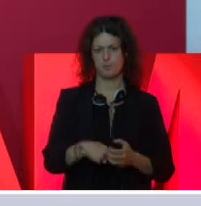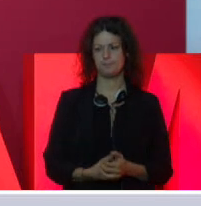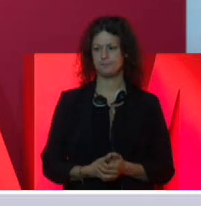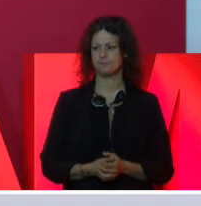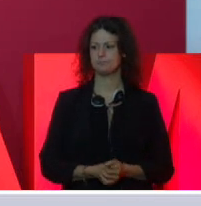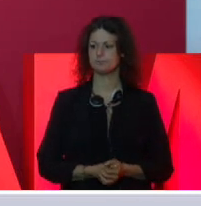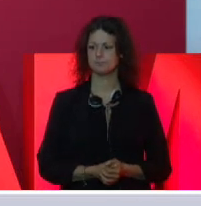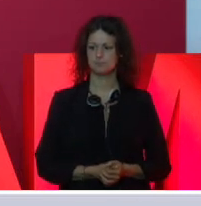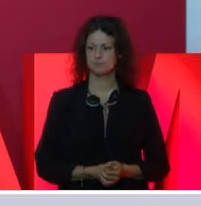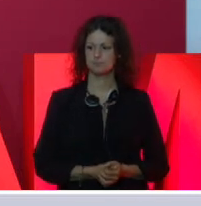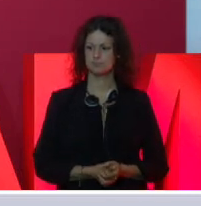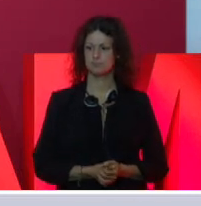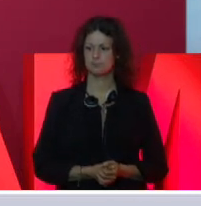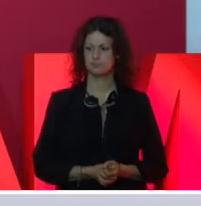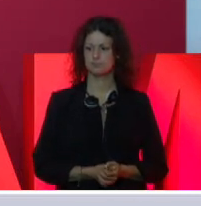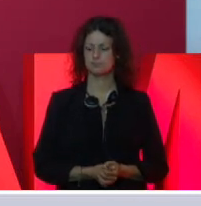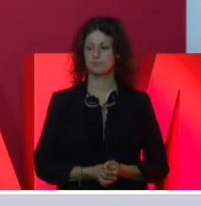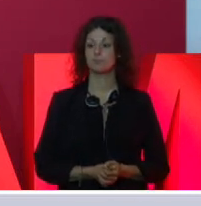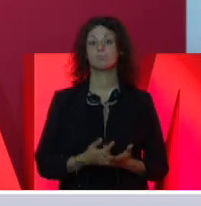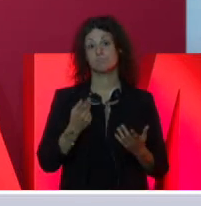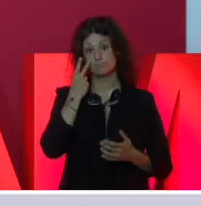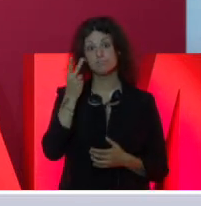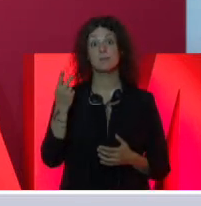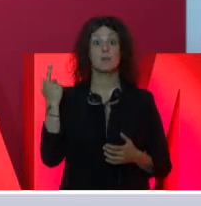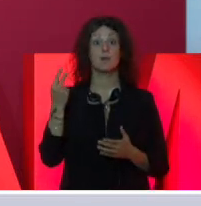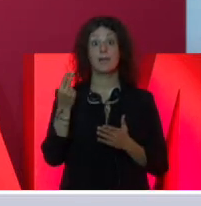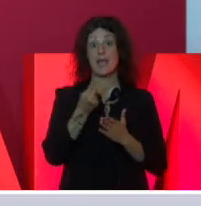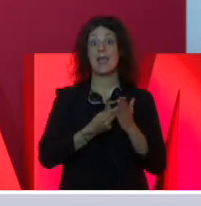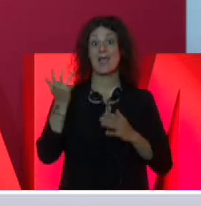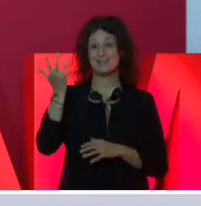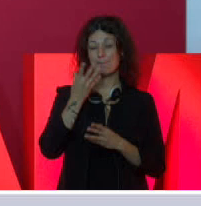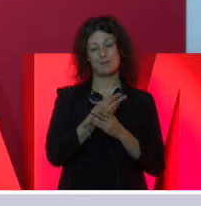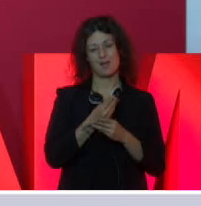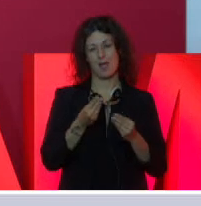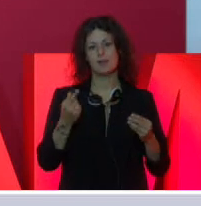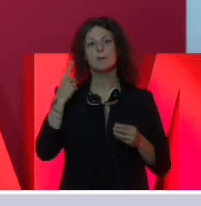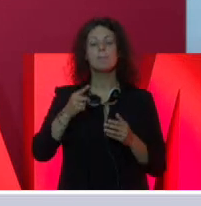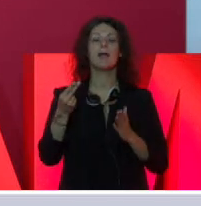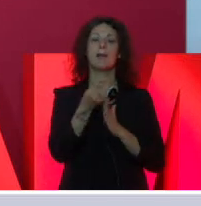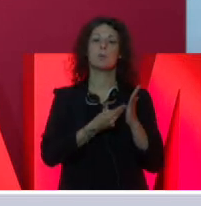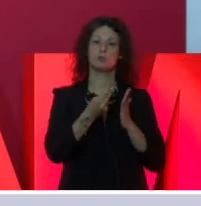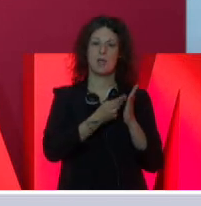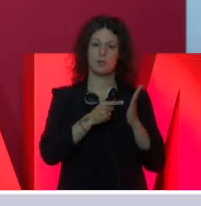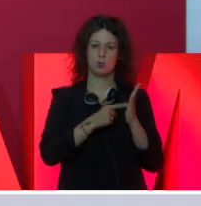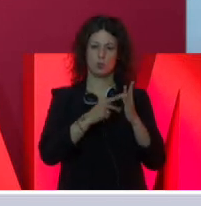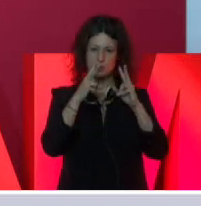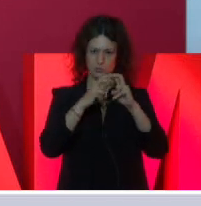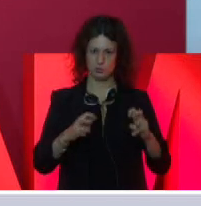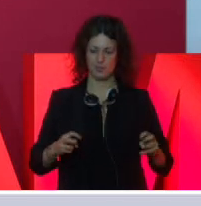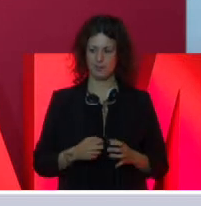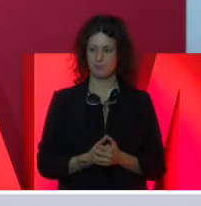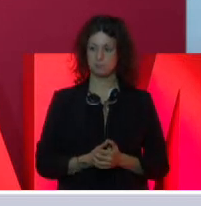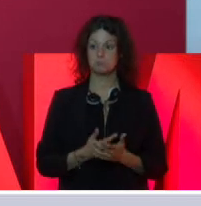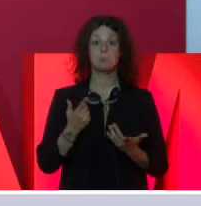examples that are, for example, cases where research projects were assessed,